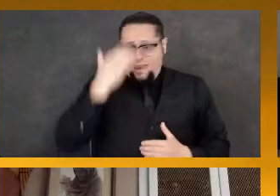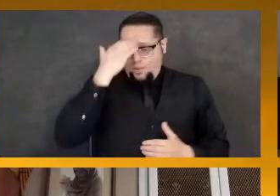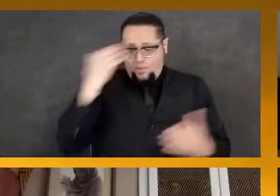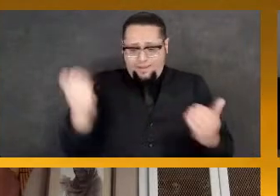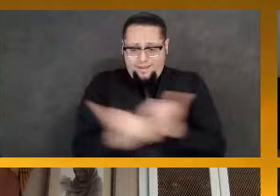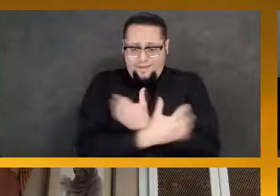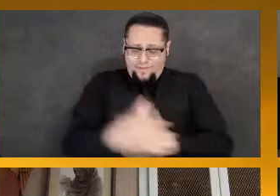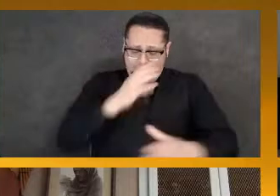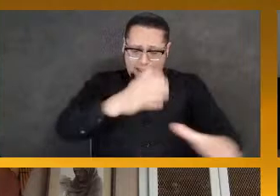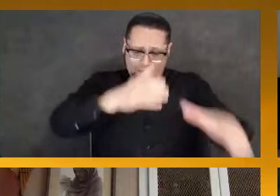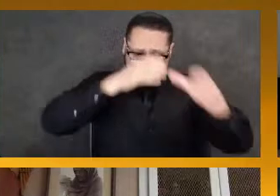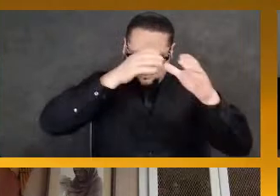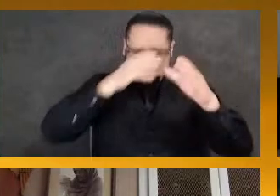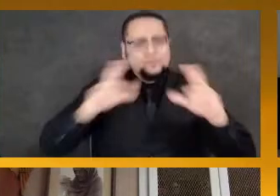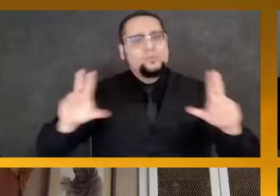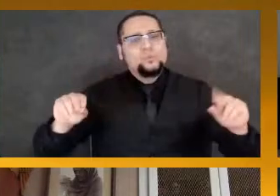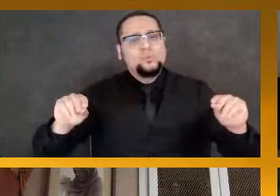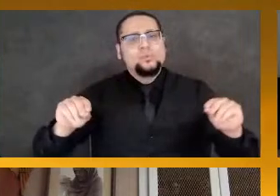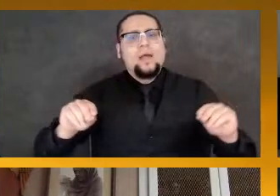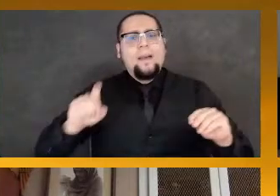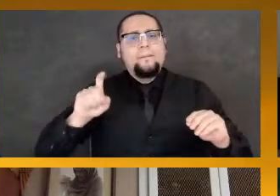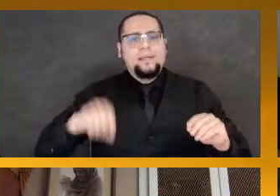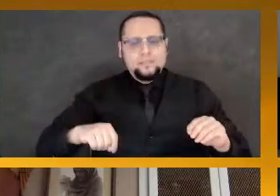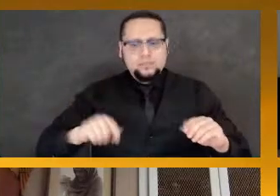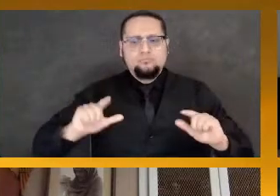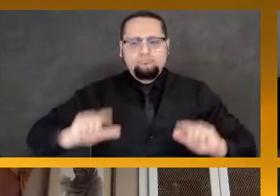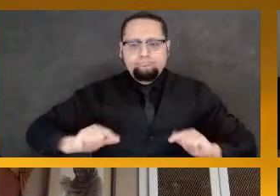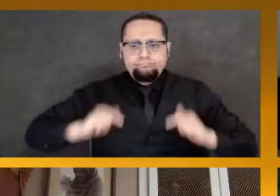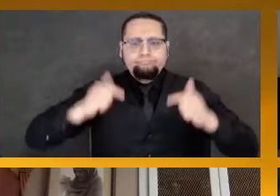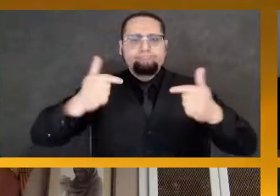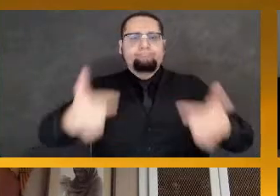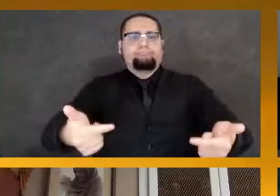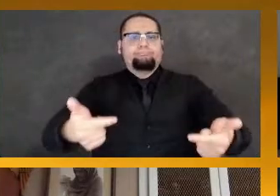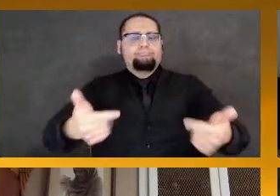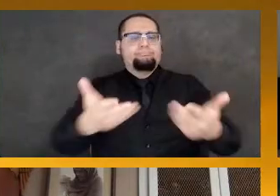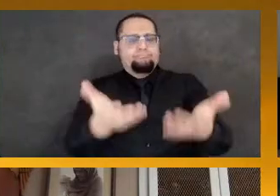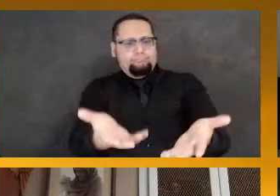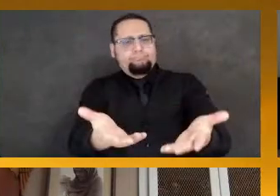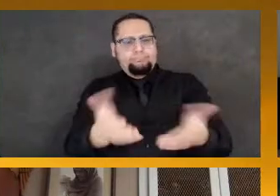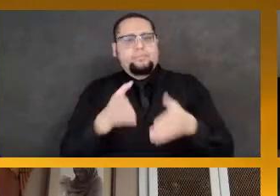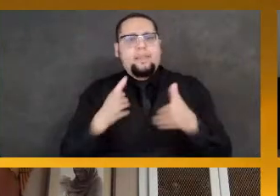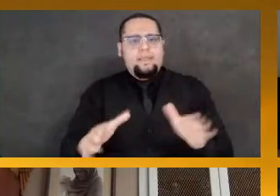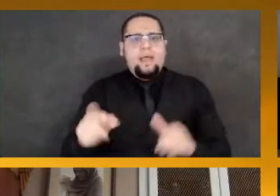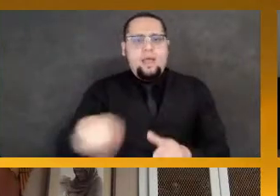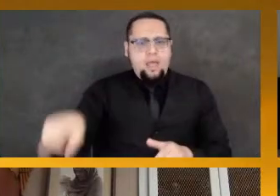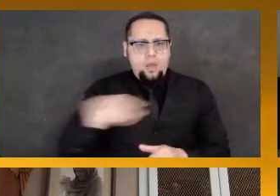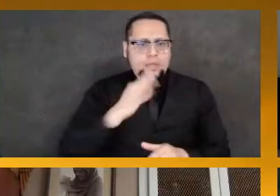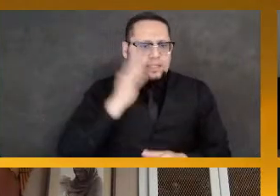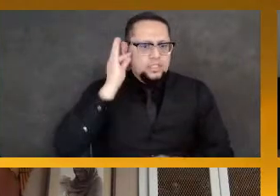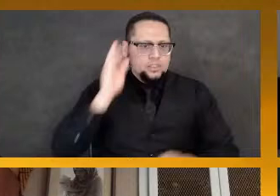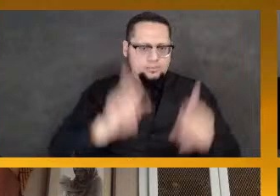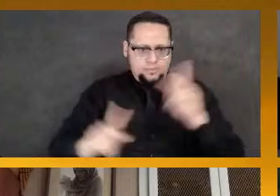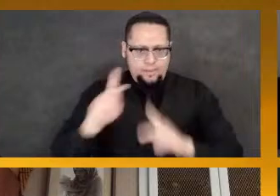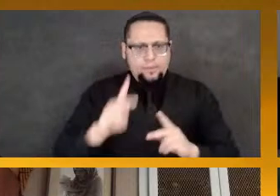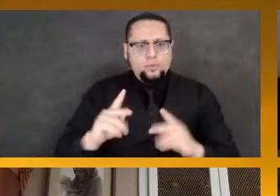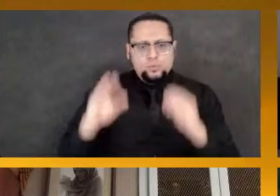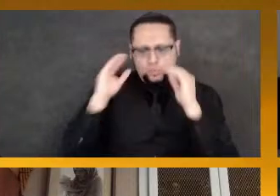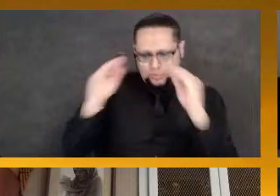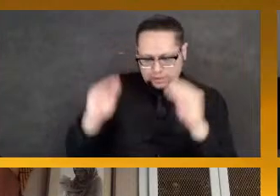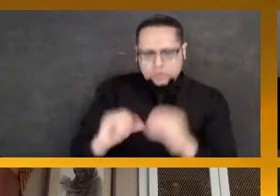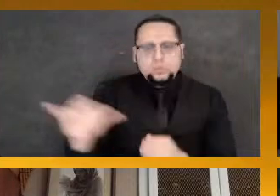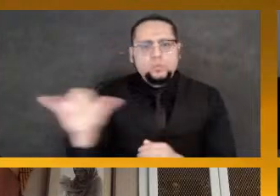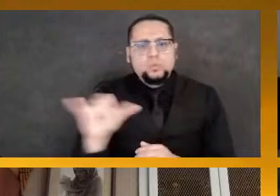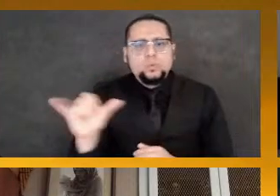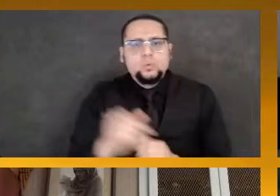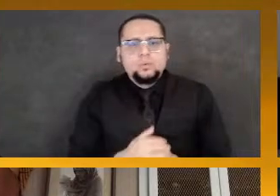too to share the stage. And then the other thing that I think is important is, like Ramon was saying, there's all this talk